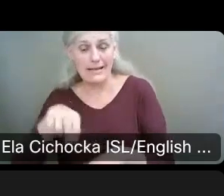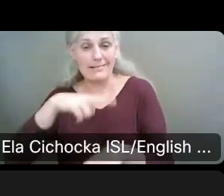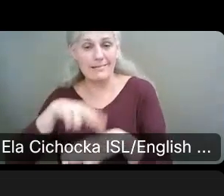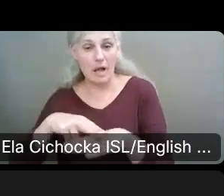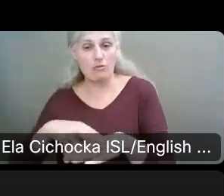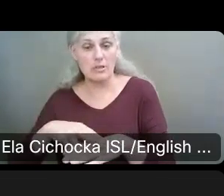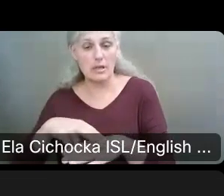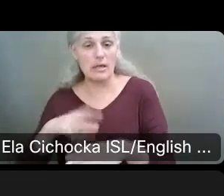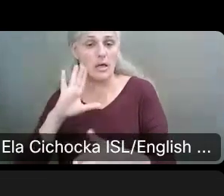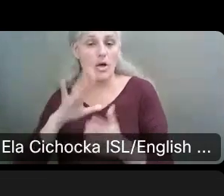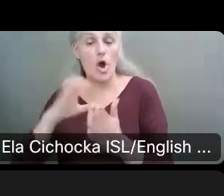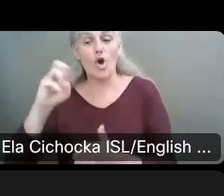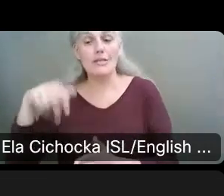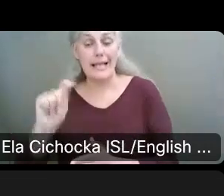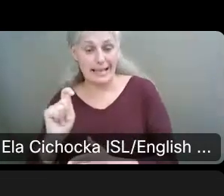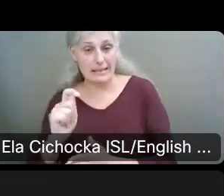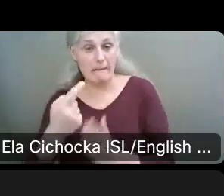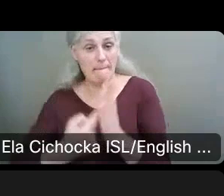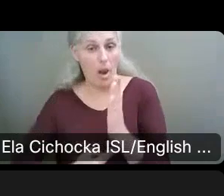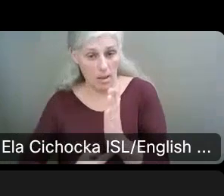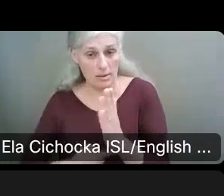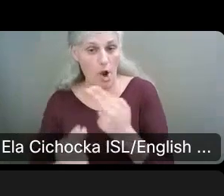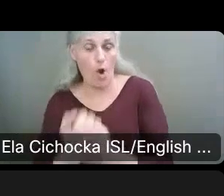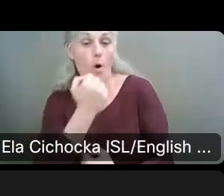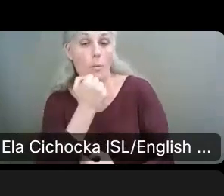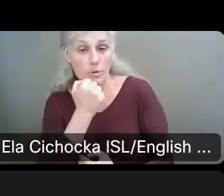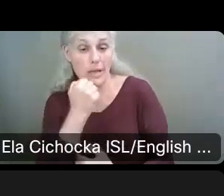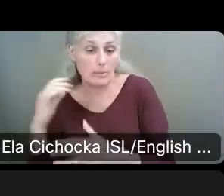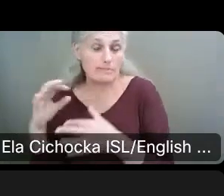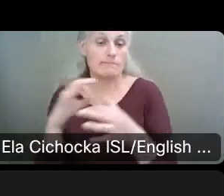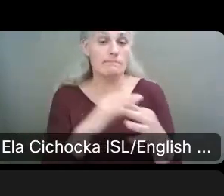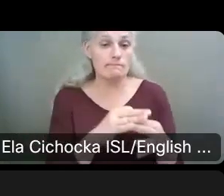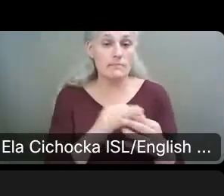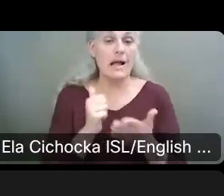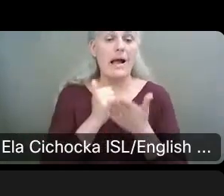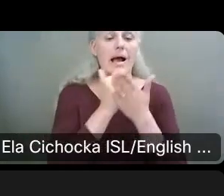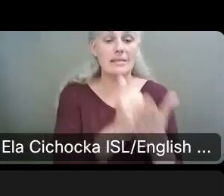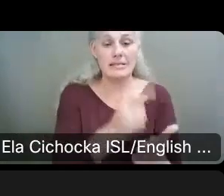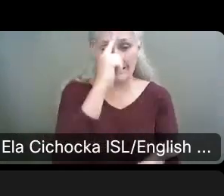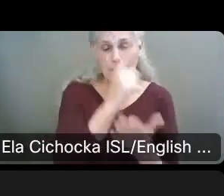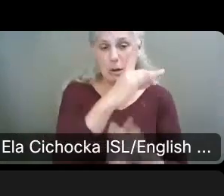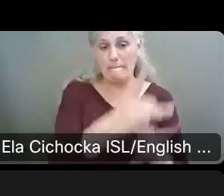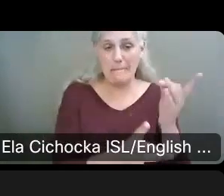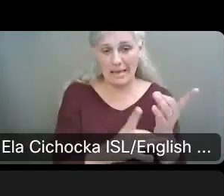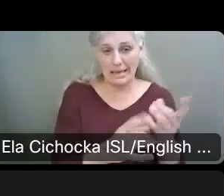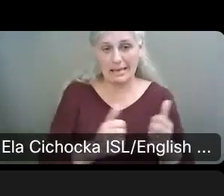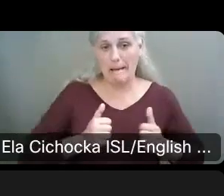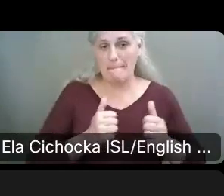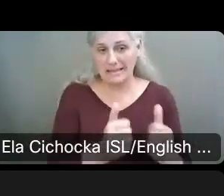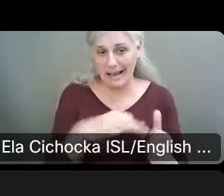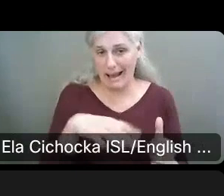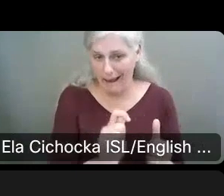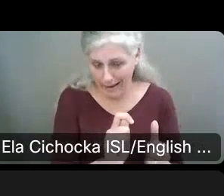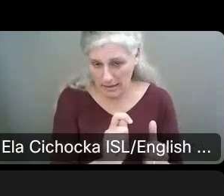Consent Policy, which has now been updated to incorporate the Assisted Decision Making Capacity Act. And again, there's a link to